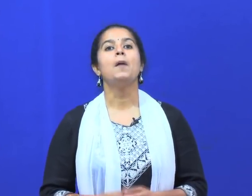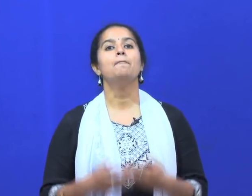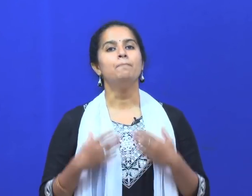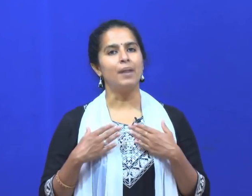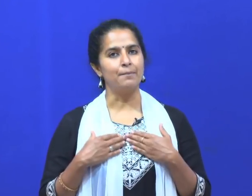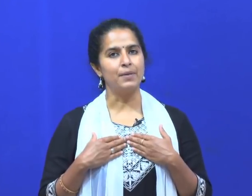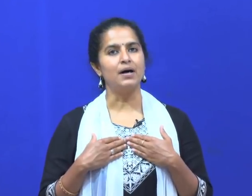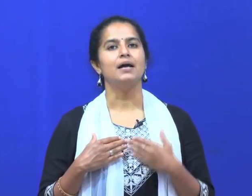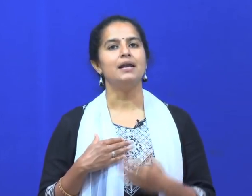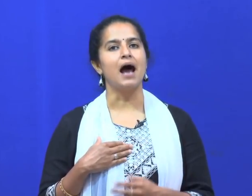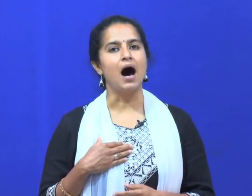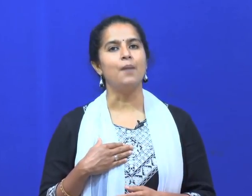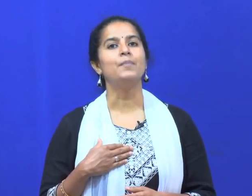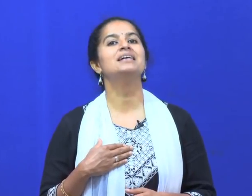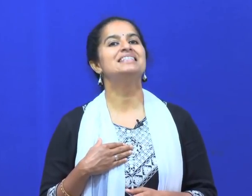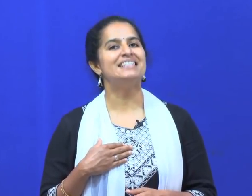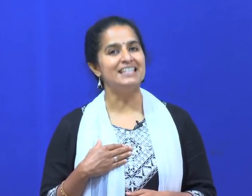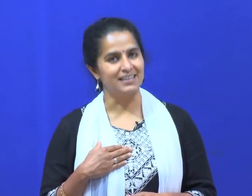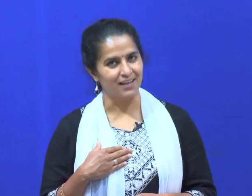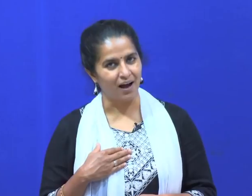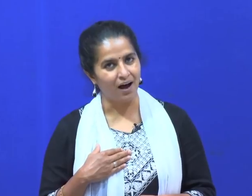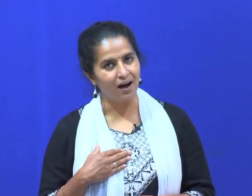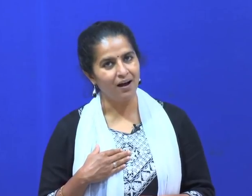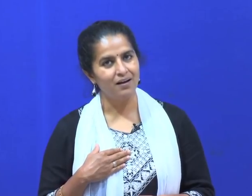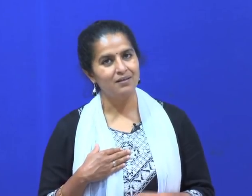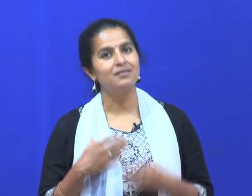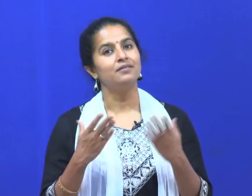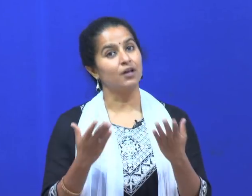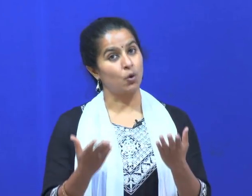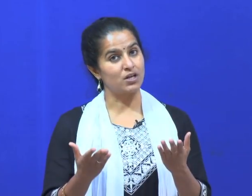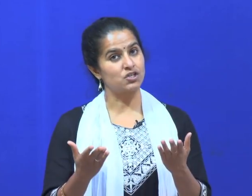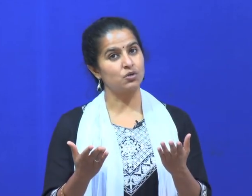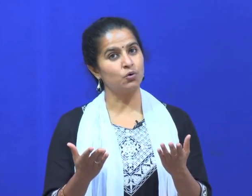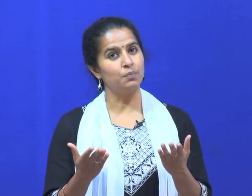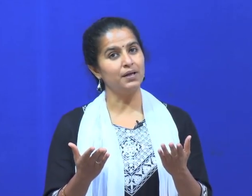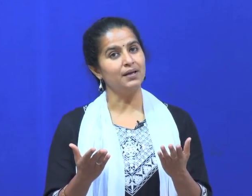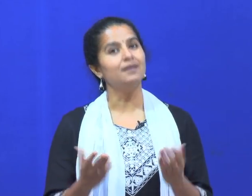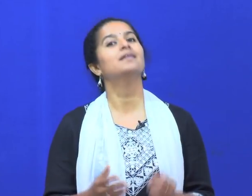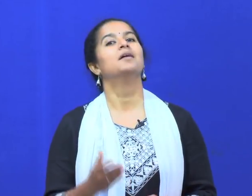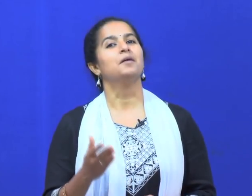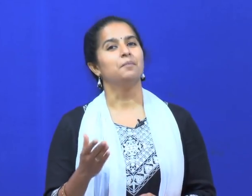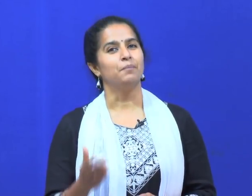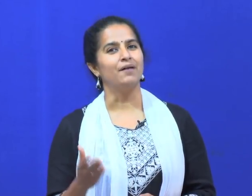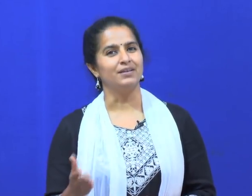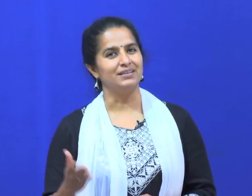you Mama nama Sita, the question would be